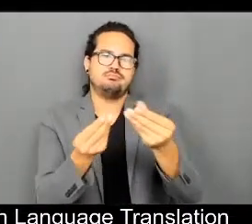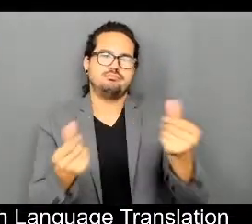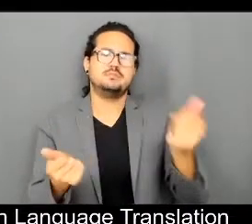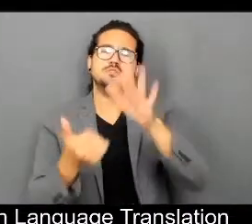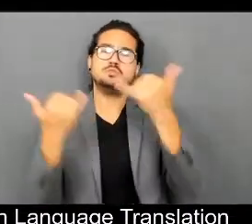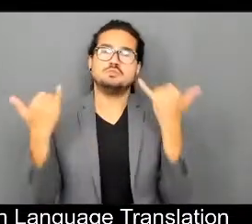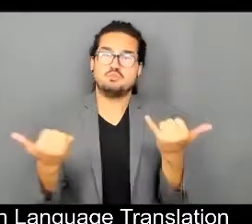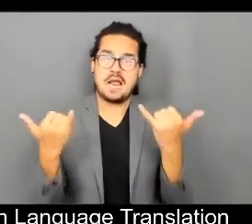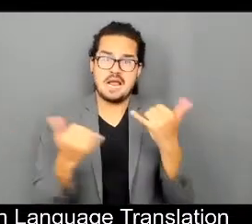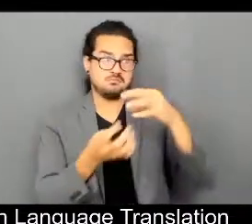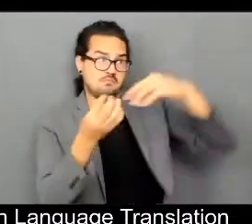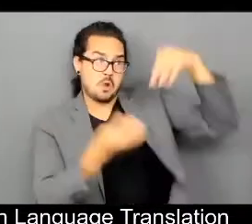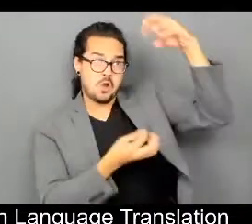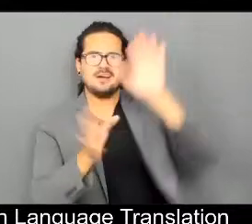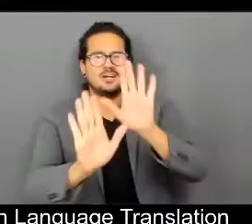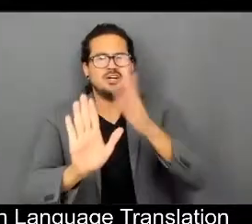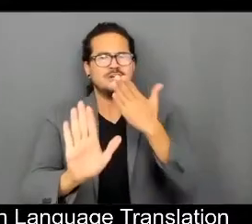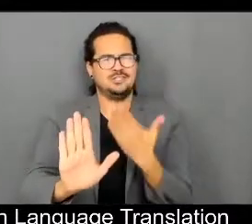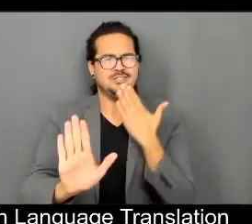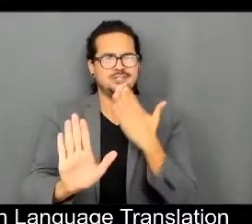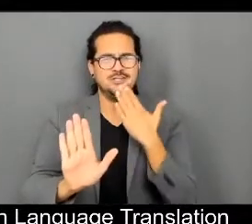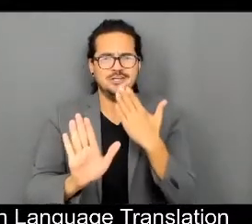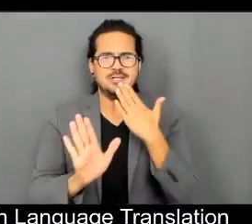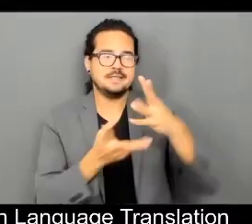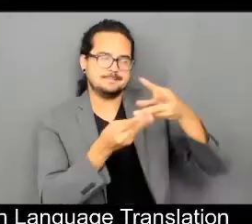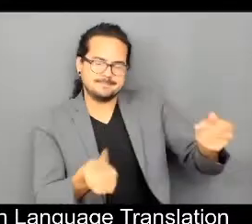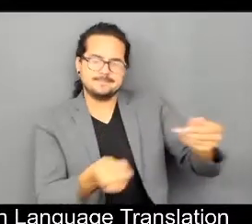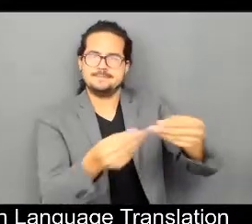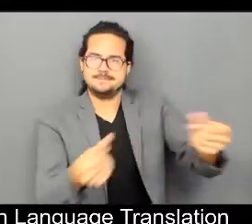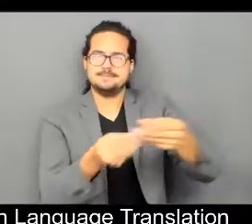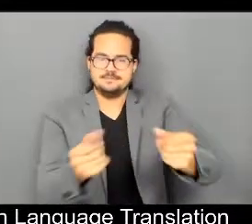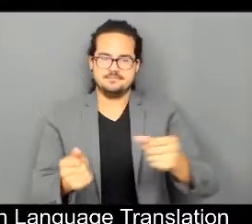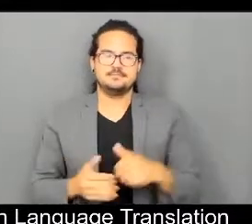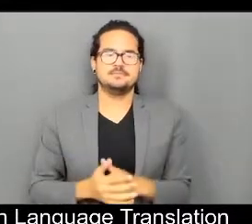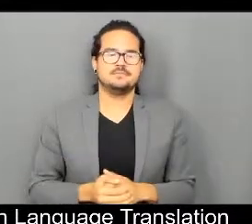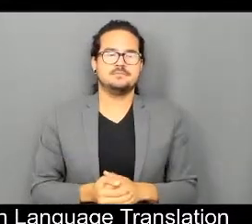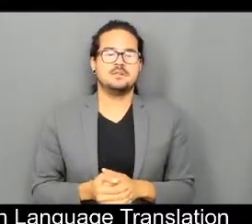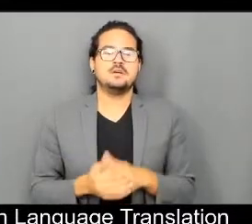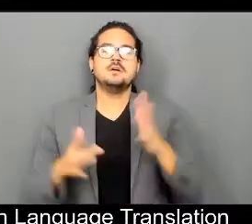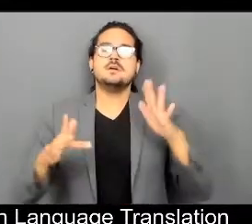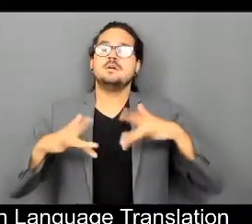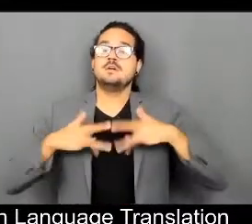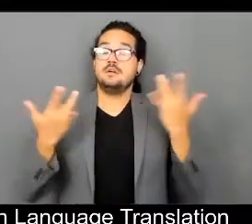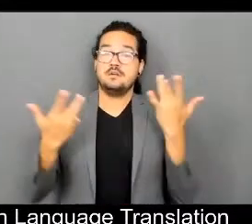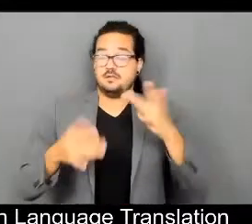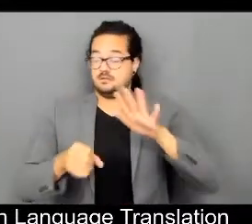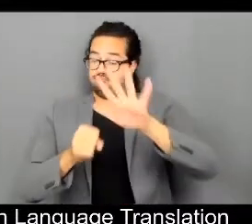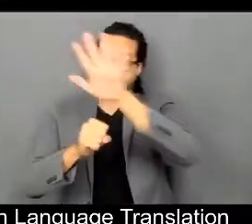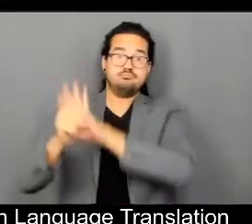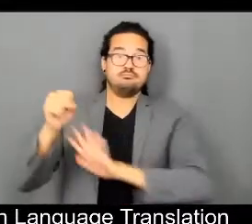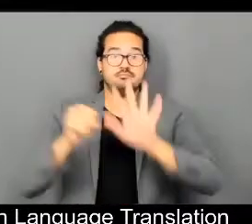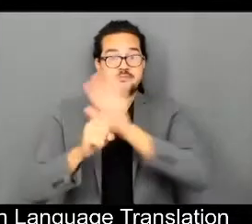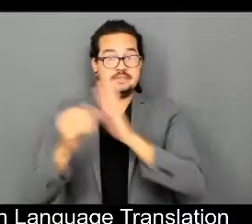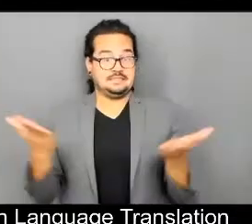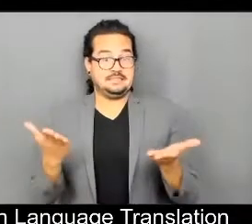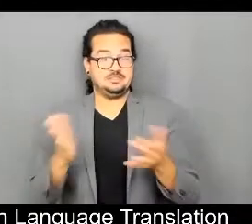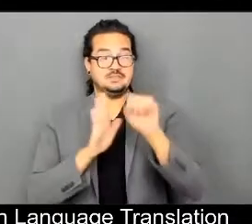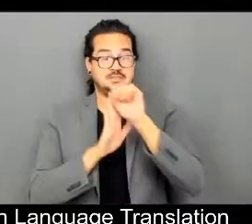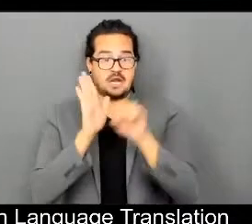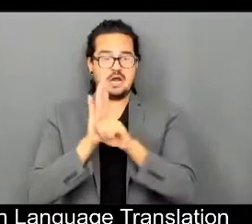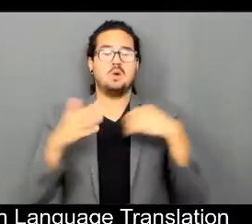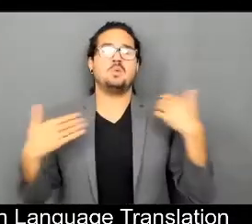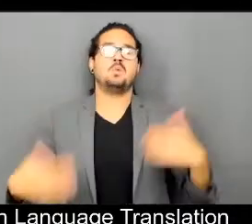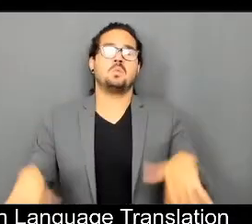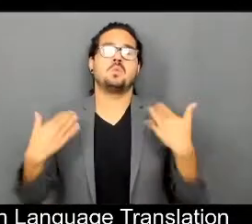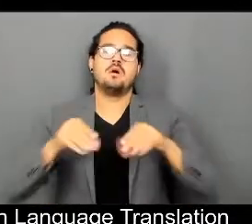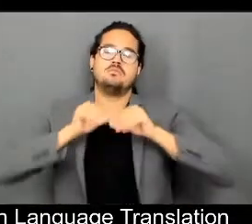about what's going on regionally. The state is extremely drawn down again. A lot of new fires. You're probably seeing it on the news. I just want to let you